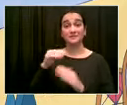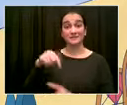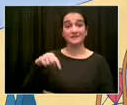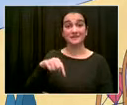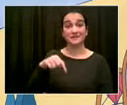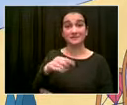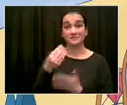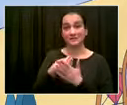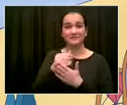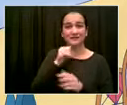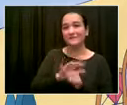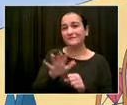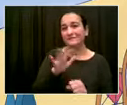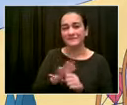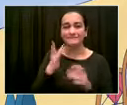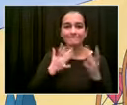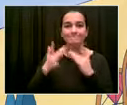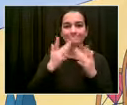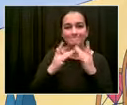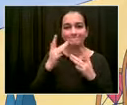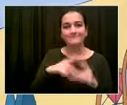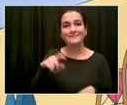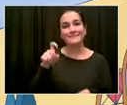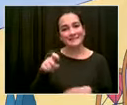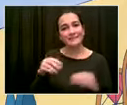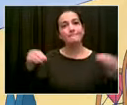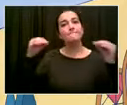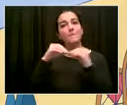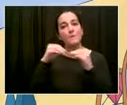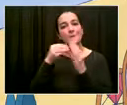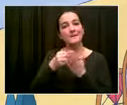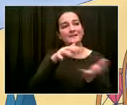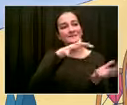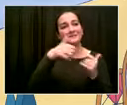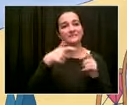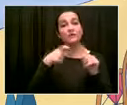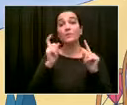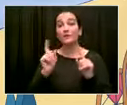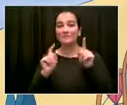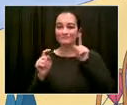initiative to fund all of this on a sustainable basis. That's what I'm going to fight for.